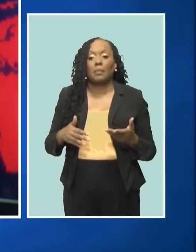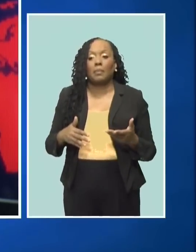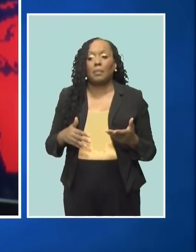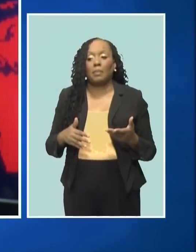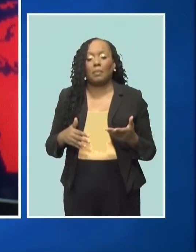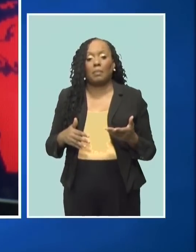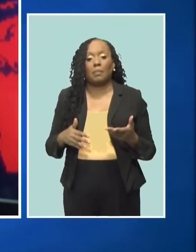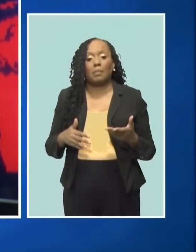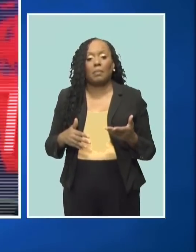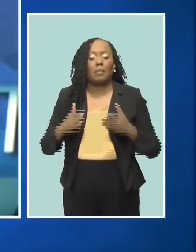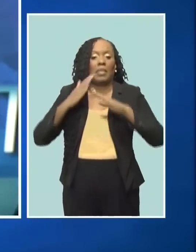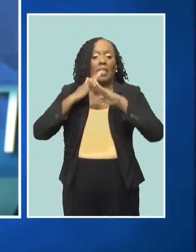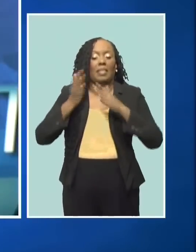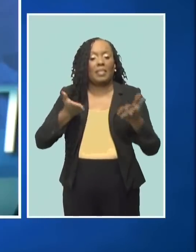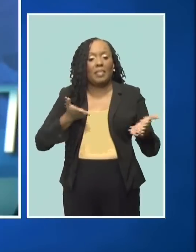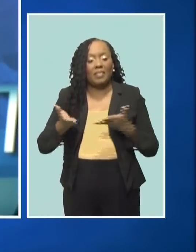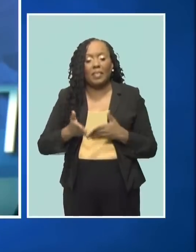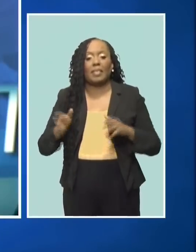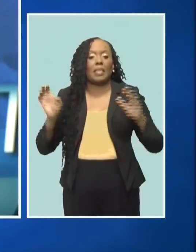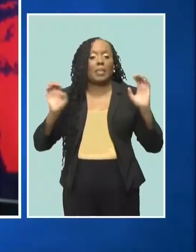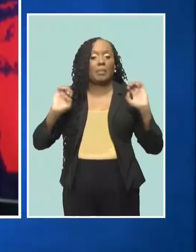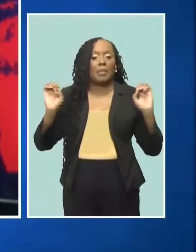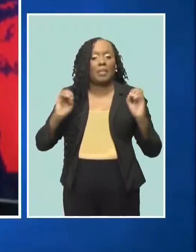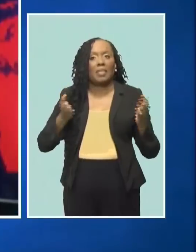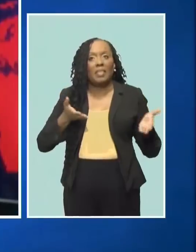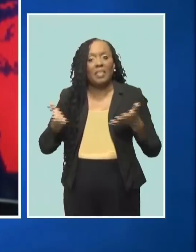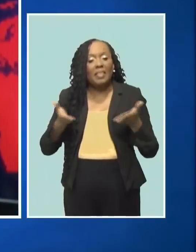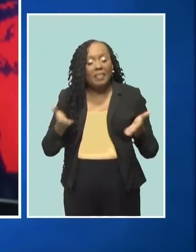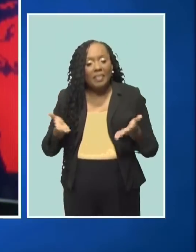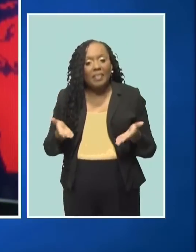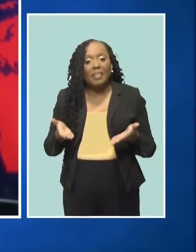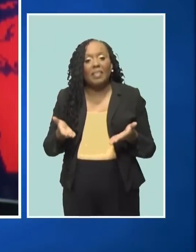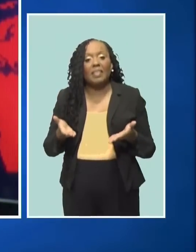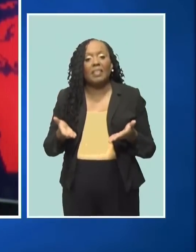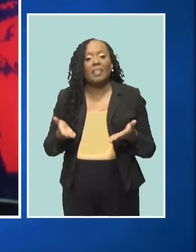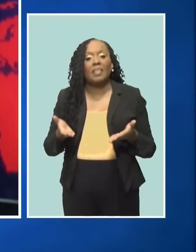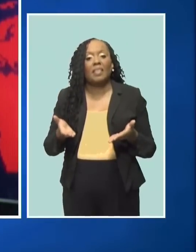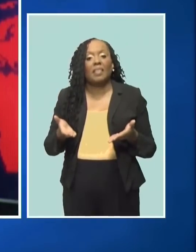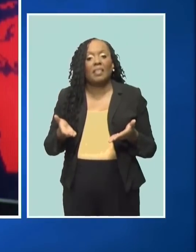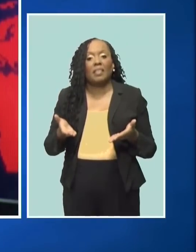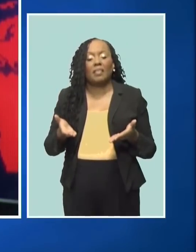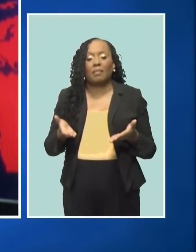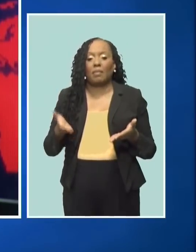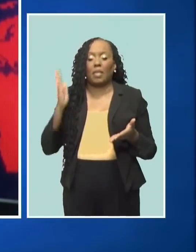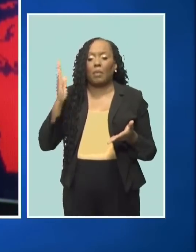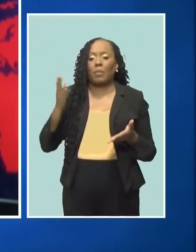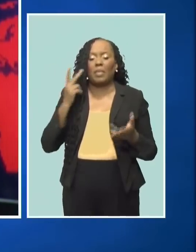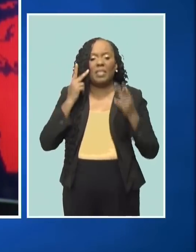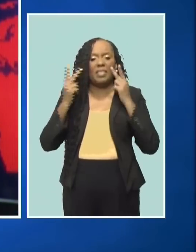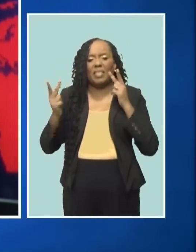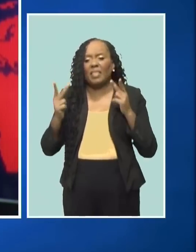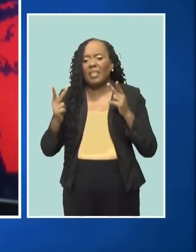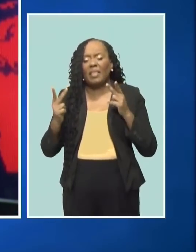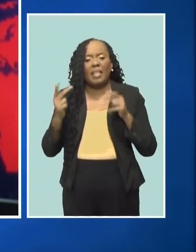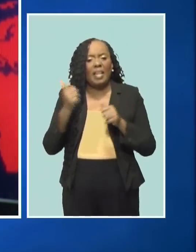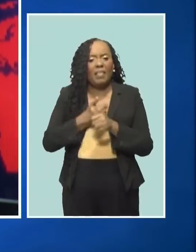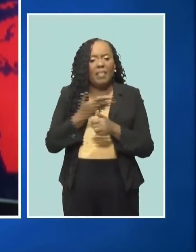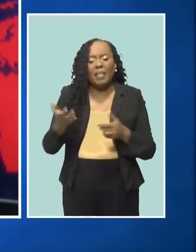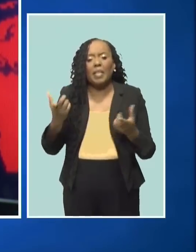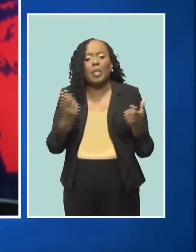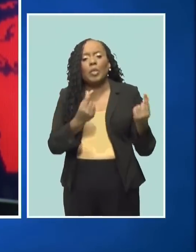before, the protective services and emergency services. So they will showcase what they do on a day-to-day basis and